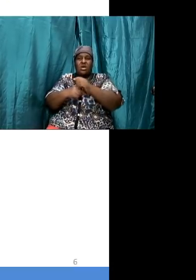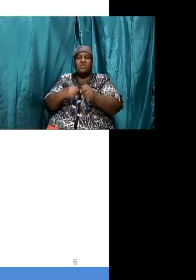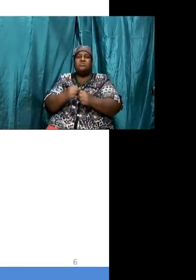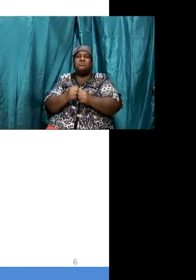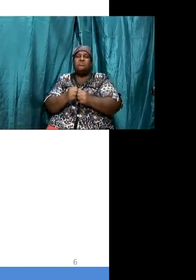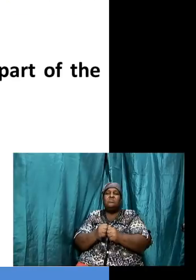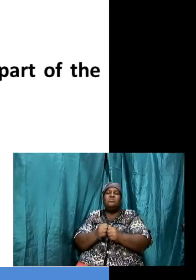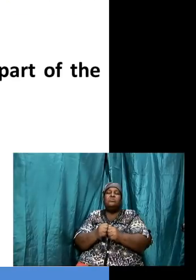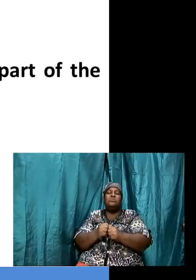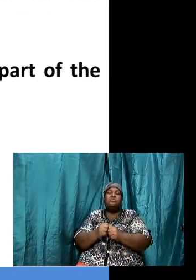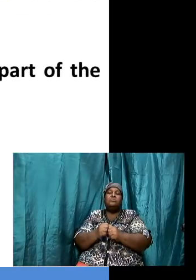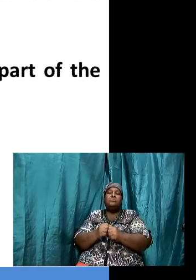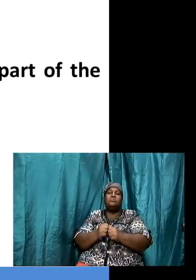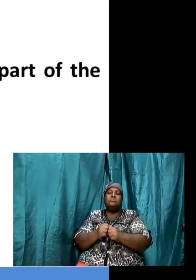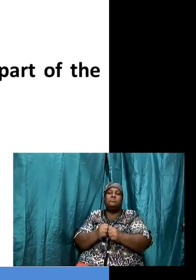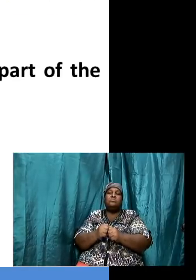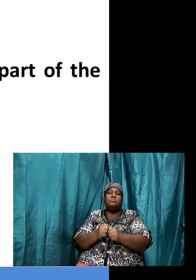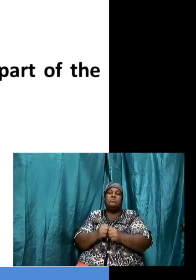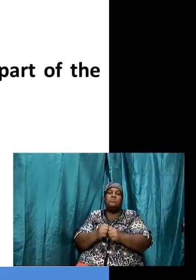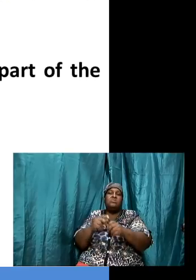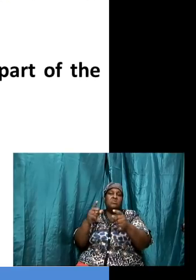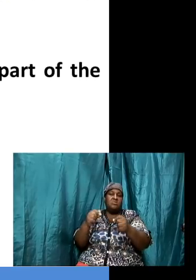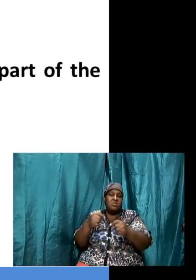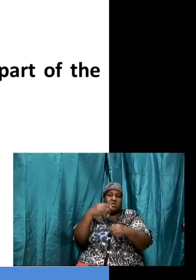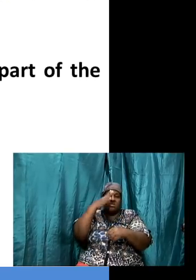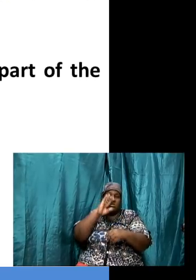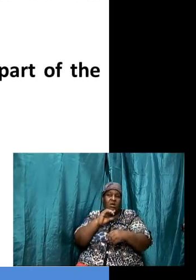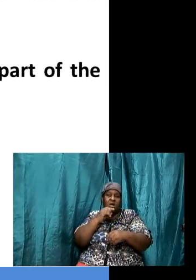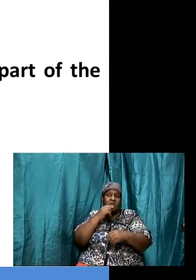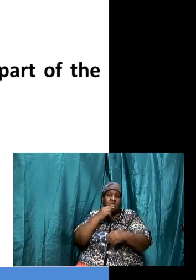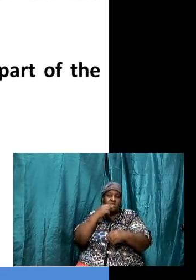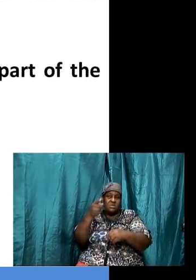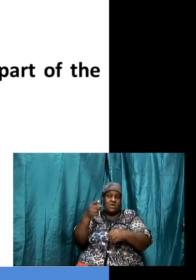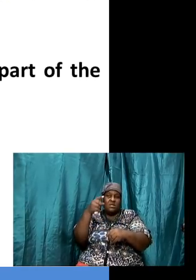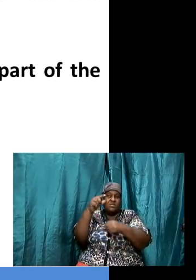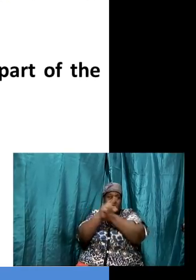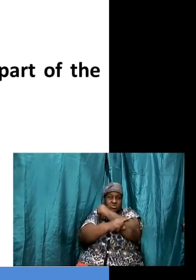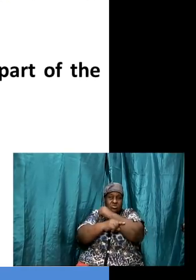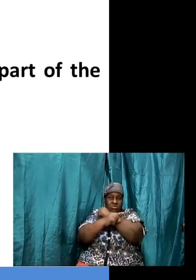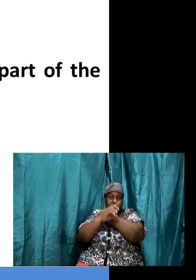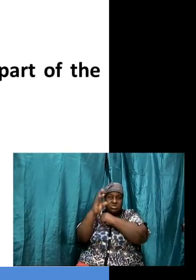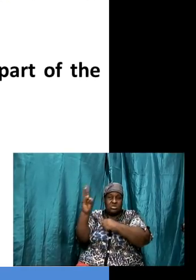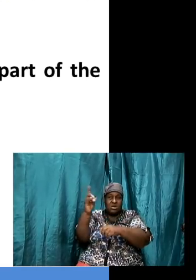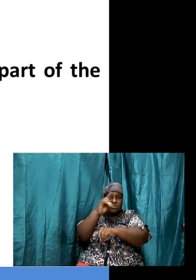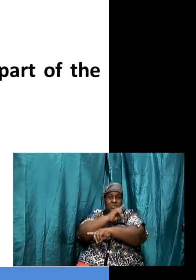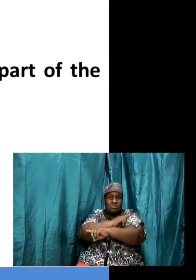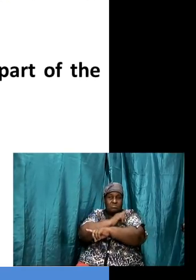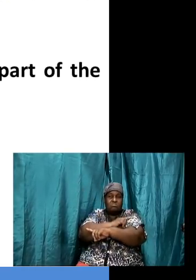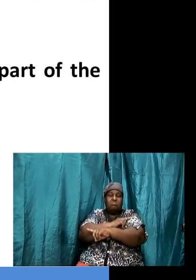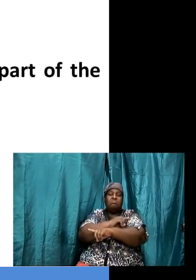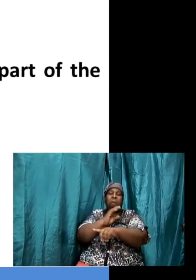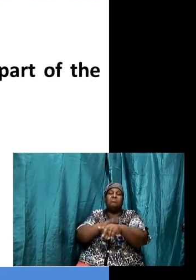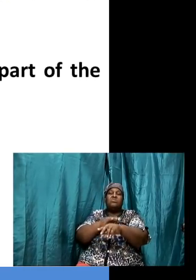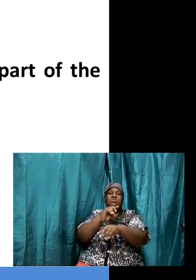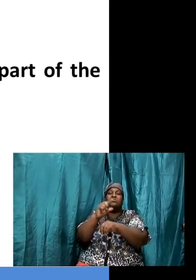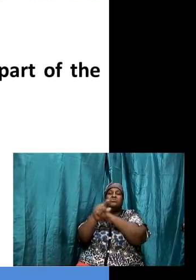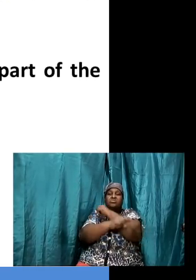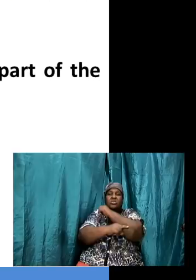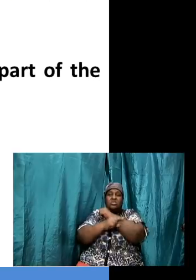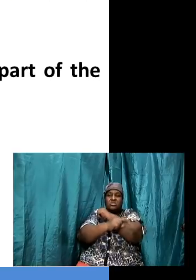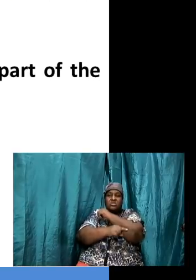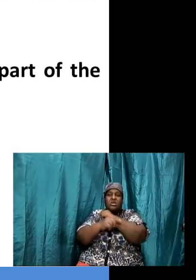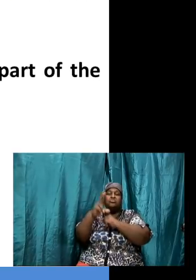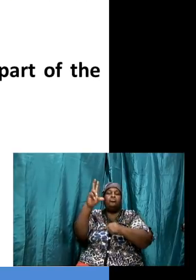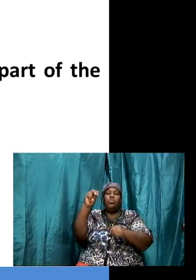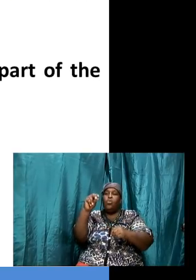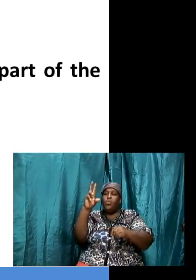did god impose a sabbath on the gentiles no and that's a sounding no he imposed